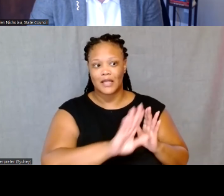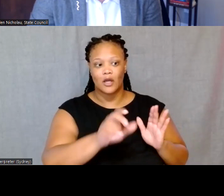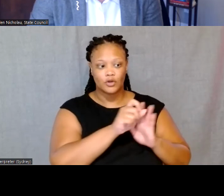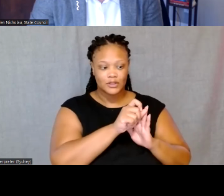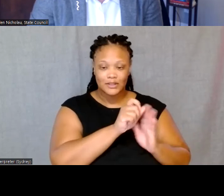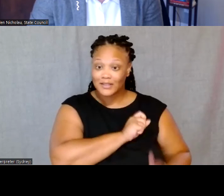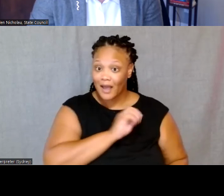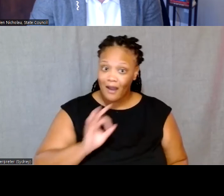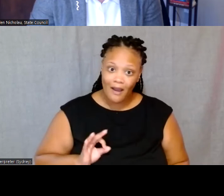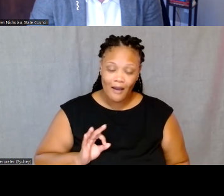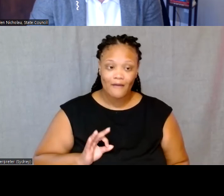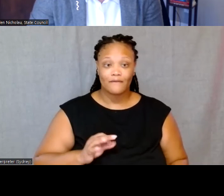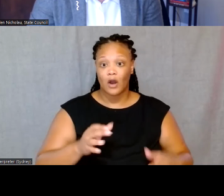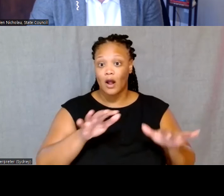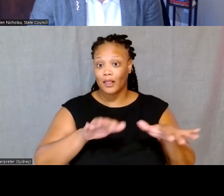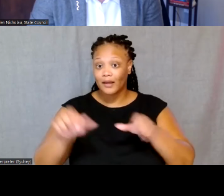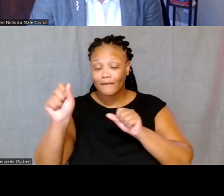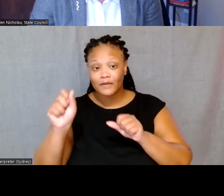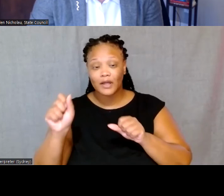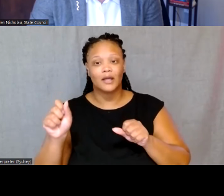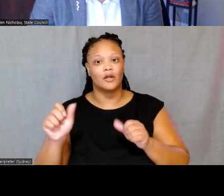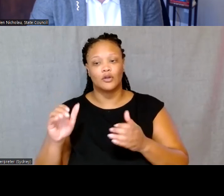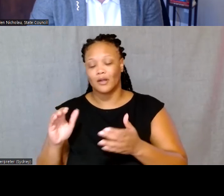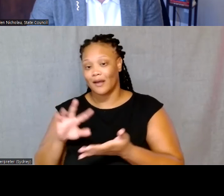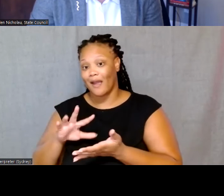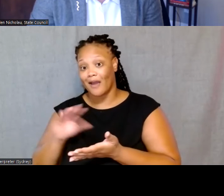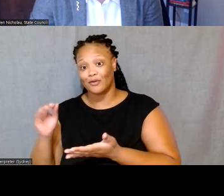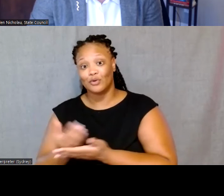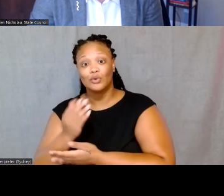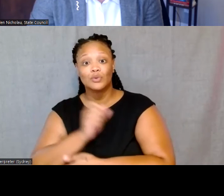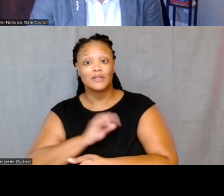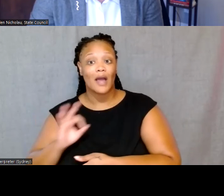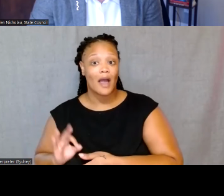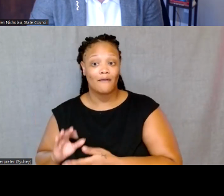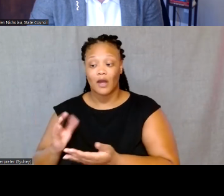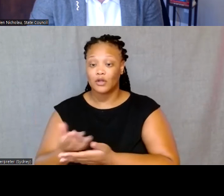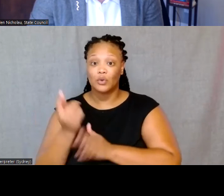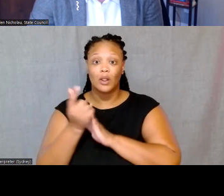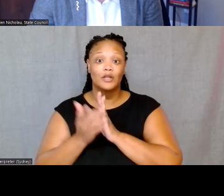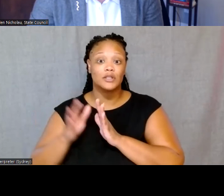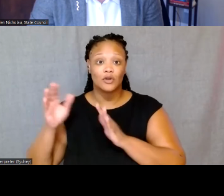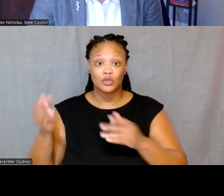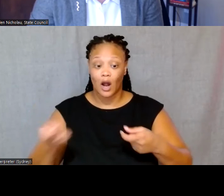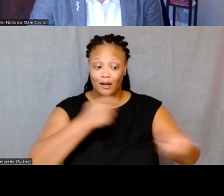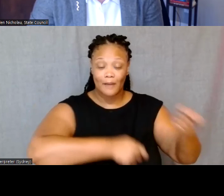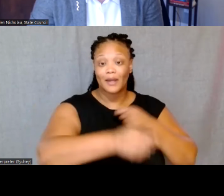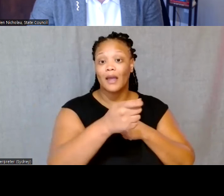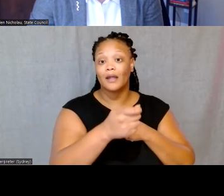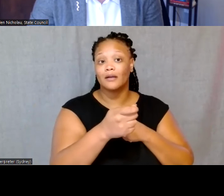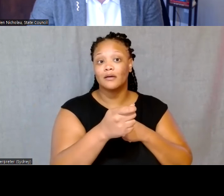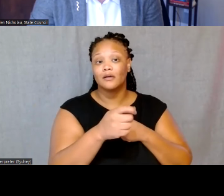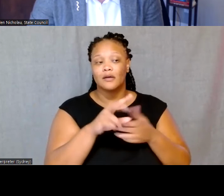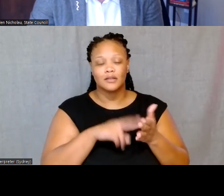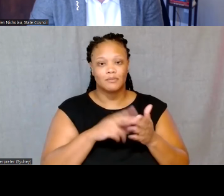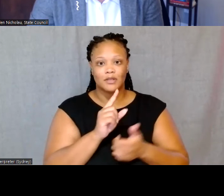to re-educate. So just because something doesn't pass on the first year or the second year or the third year doesn't